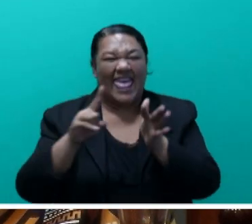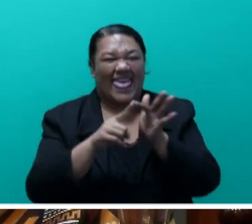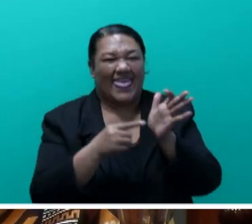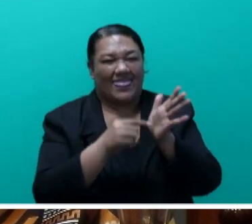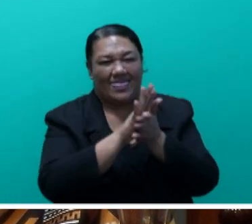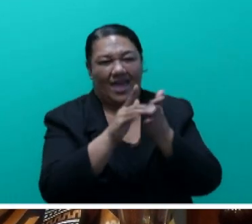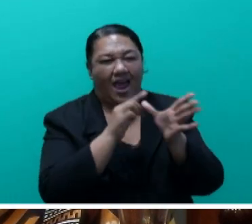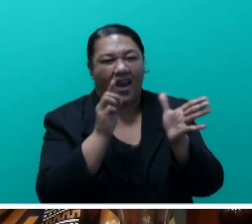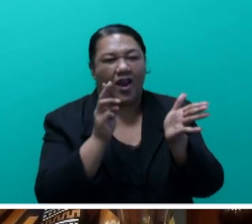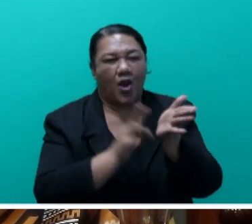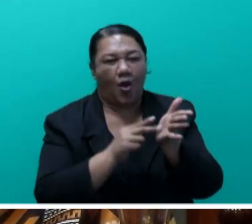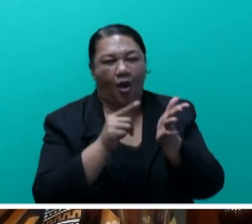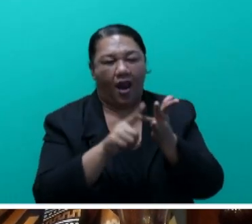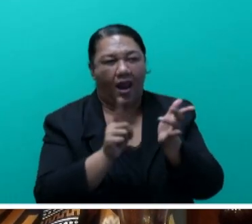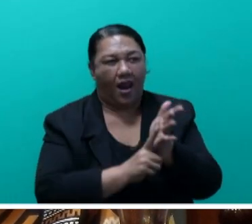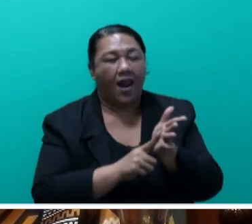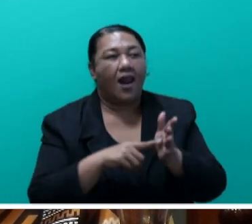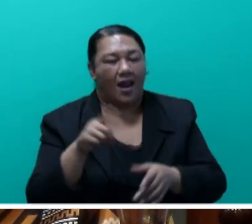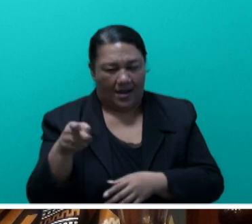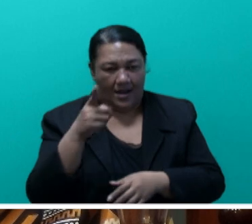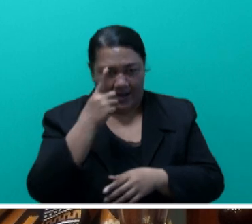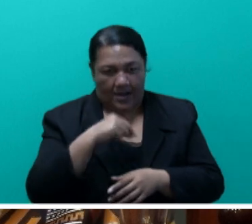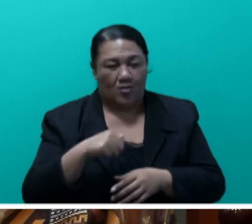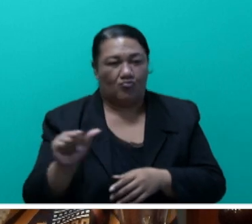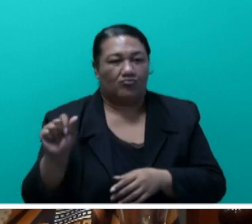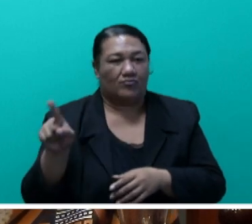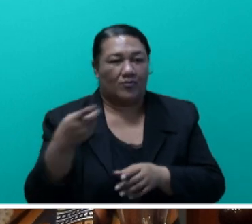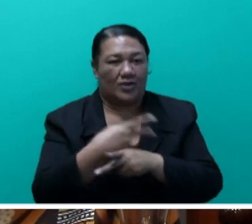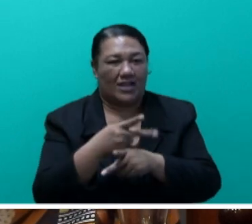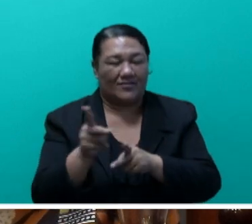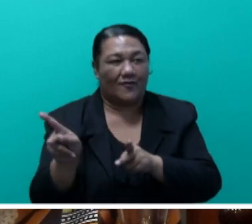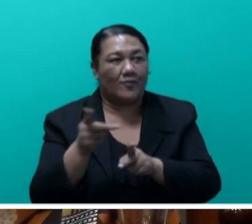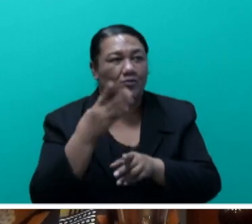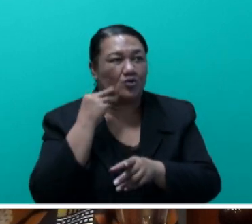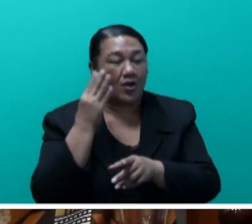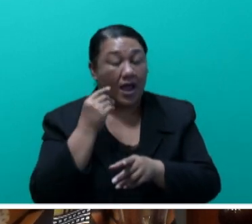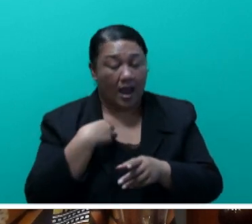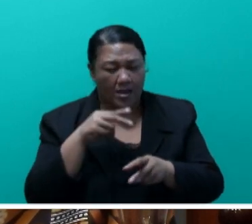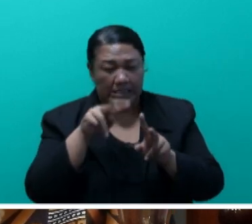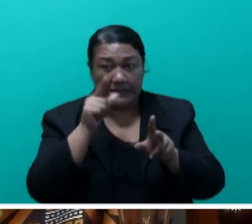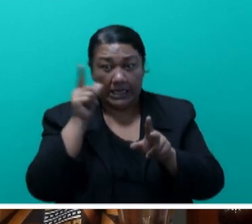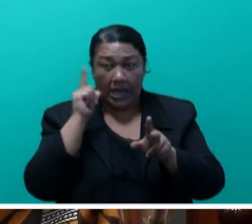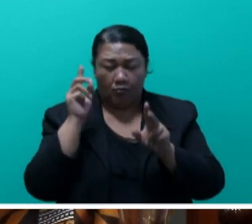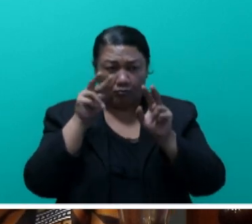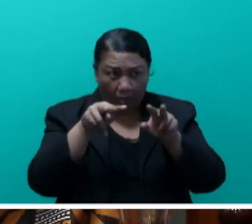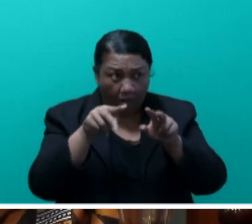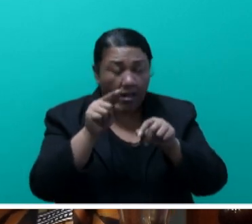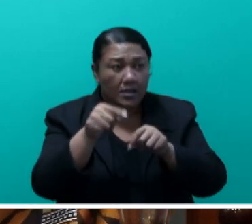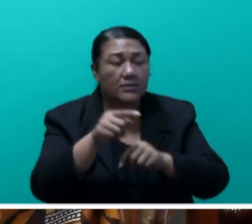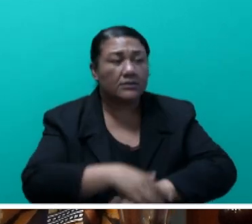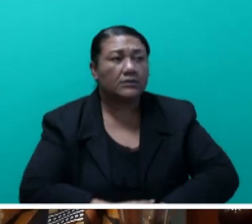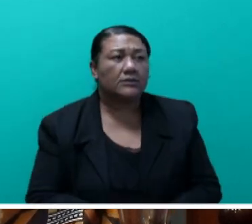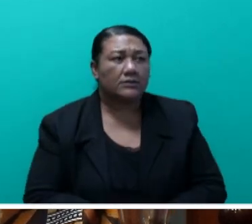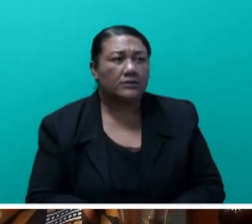we pleaded for a bipartisan committee to look into sugar, but you were told to go and fly kites.